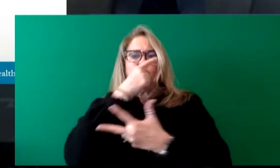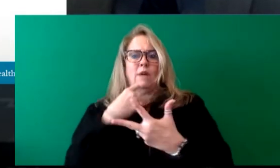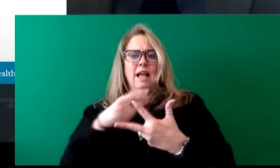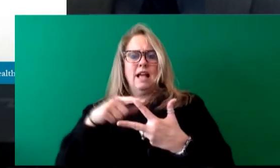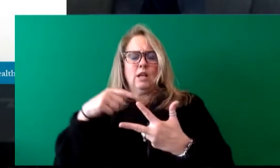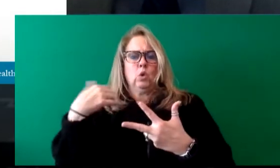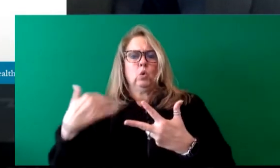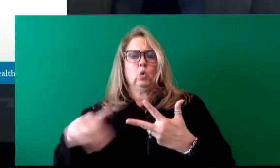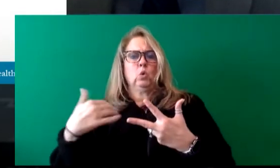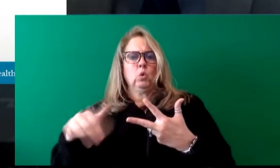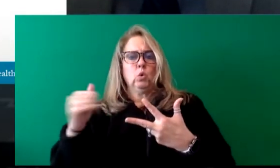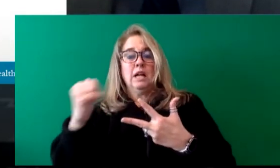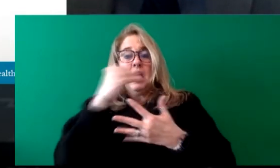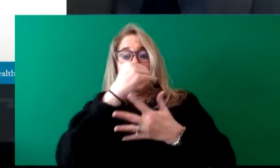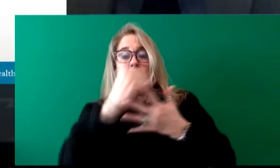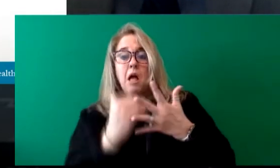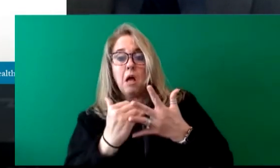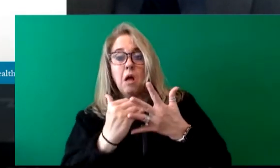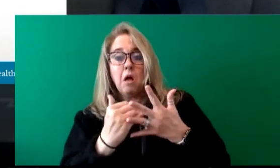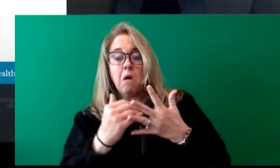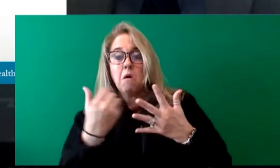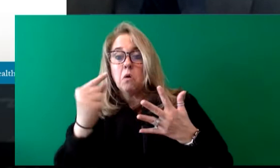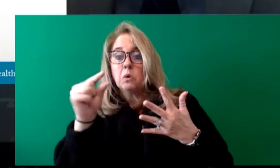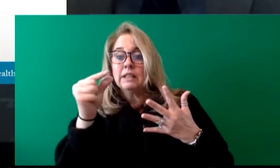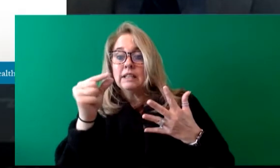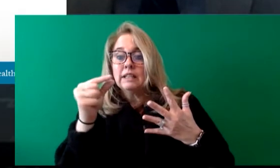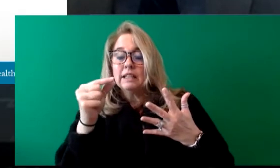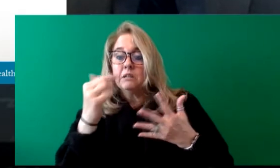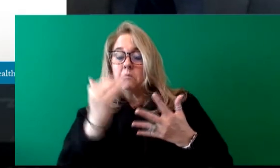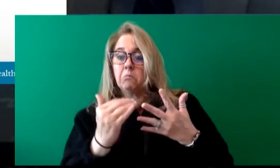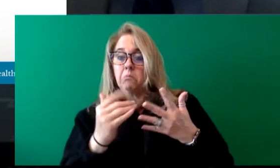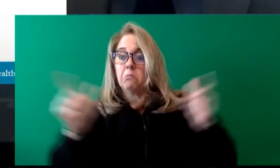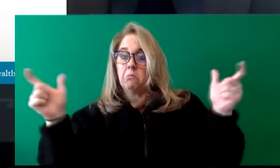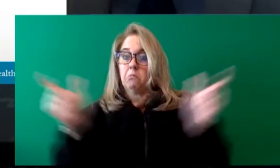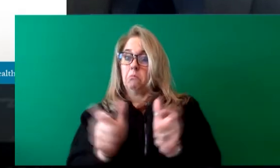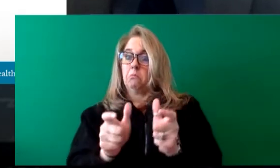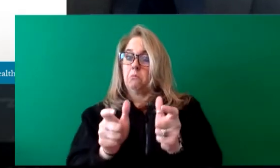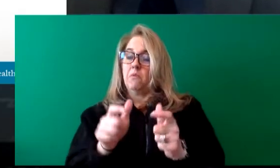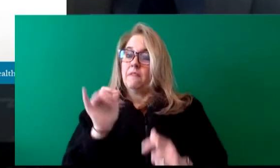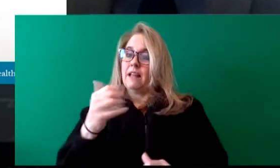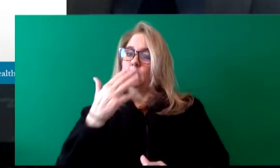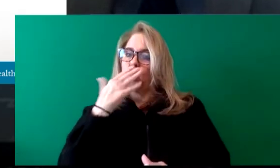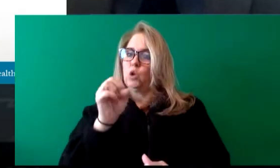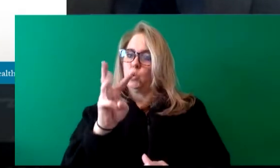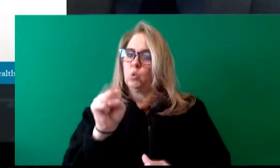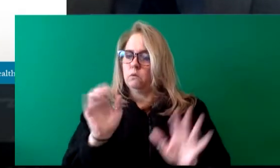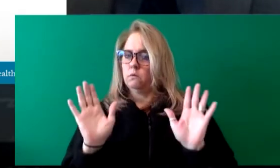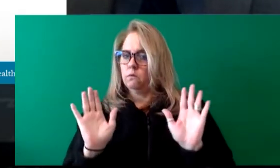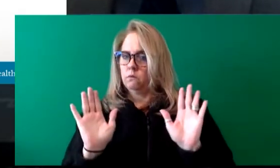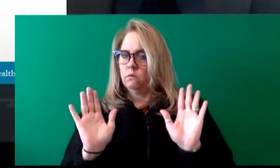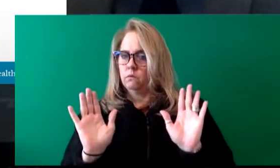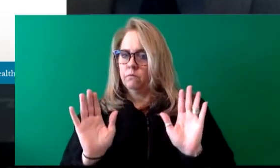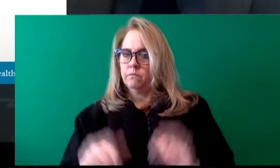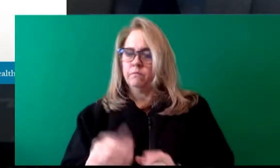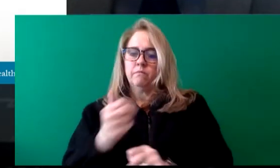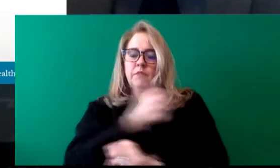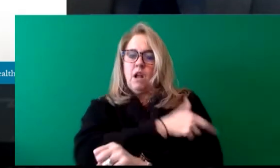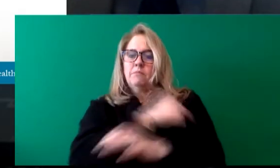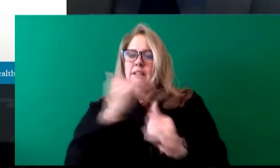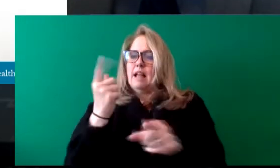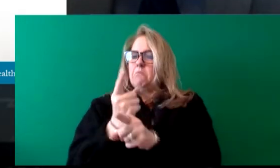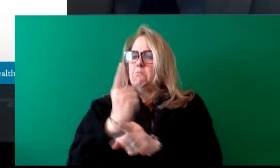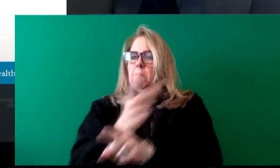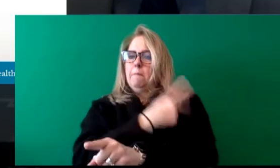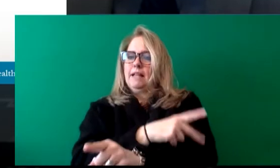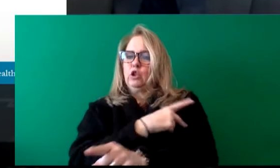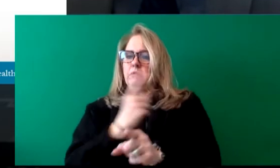hospital data is showing similar patterns to our incidents. I'd just like to take this moment to send a huge shout out to our regional hospitals.